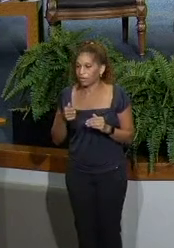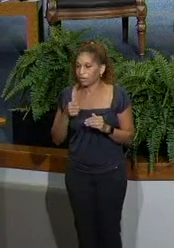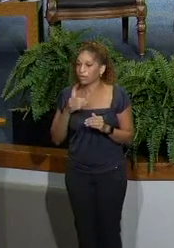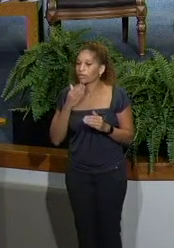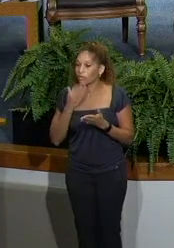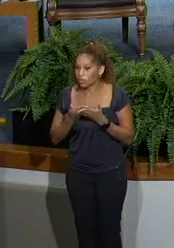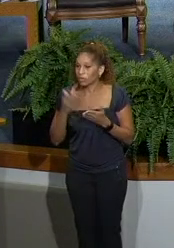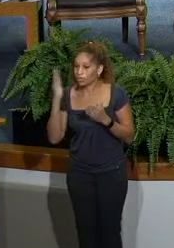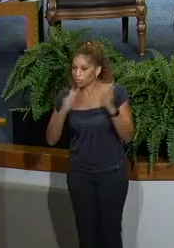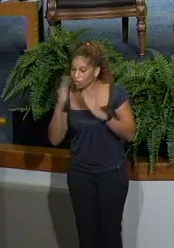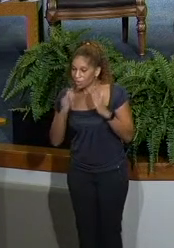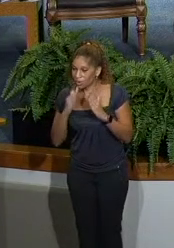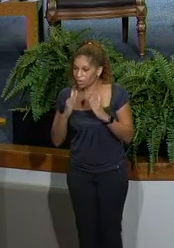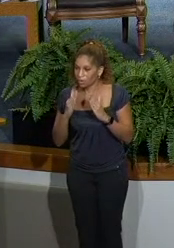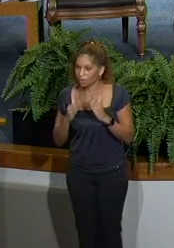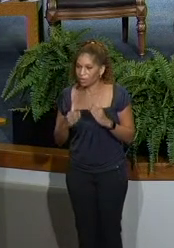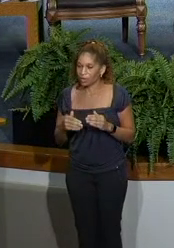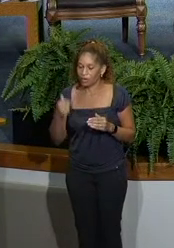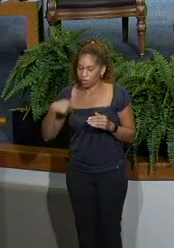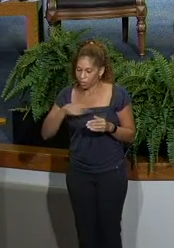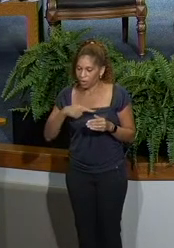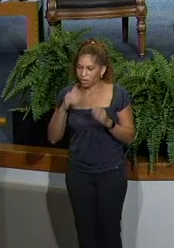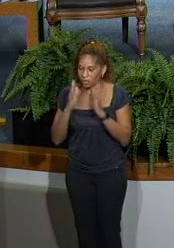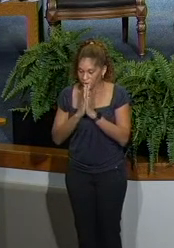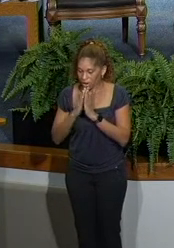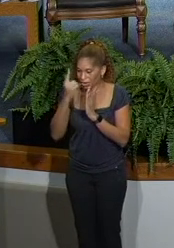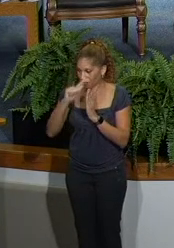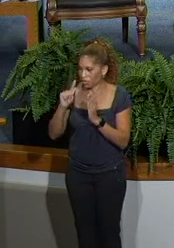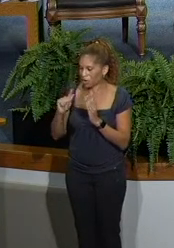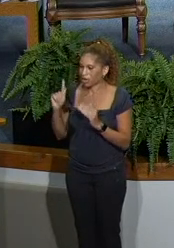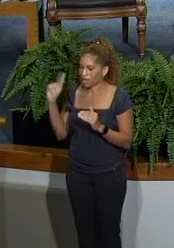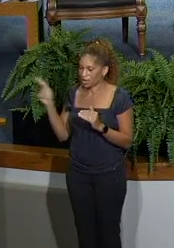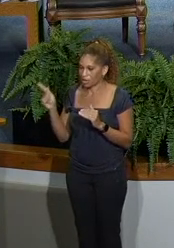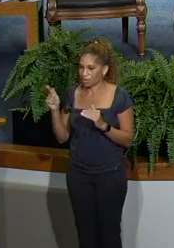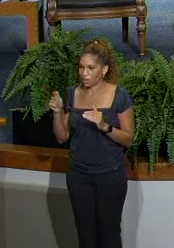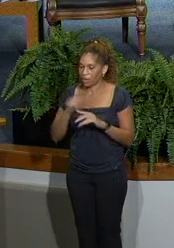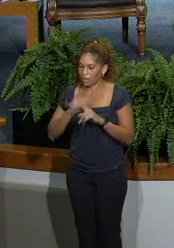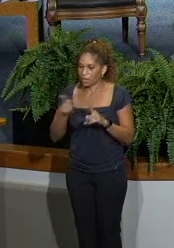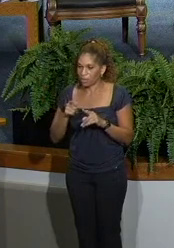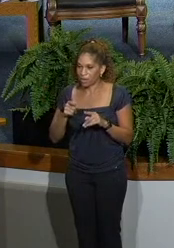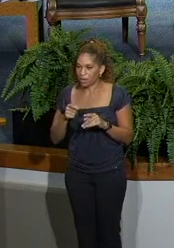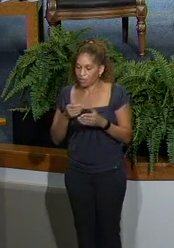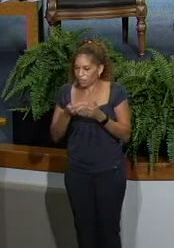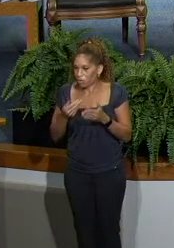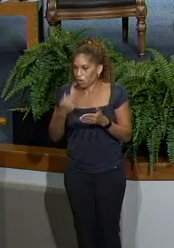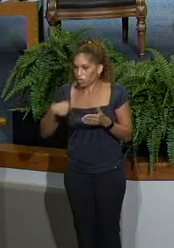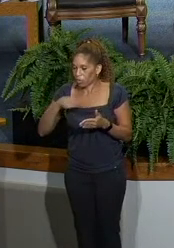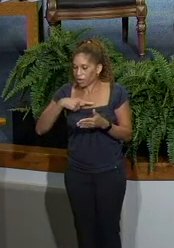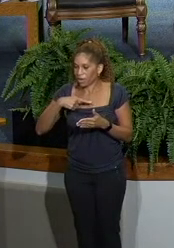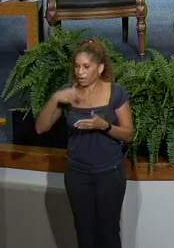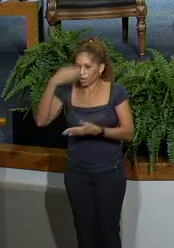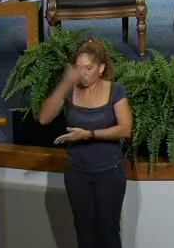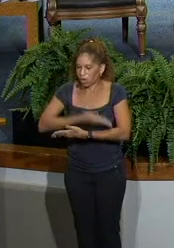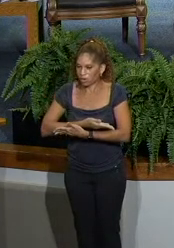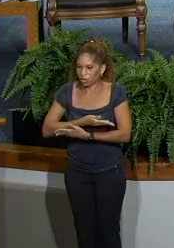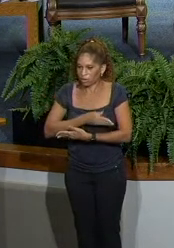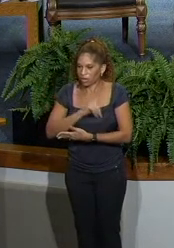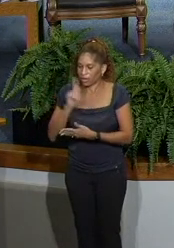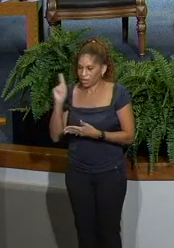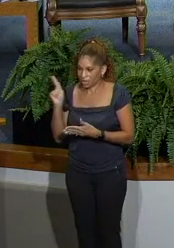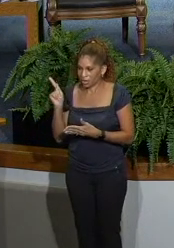moment, before we welcome him to proclaim what thus says the Lord, we want to invite Miss Yara